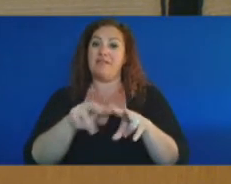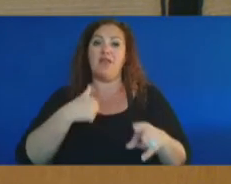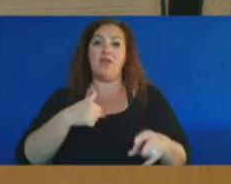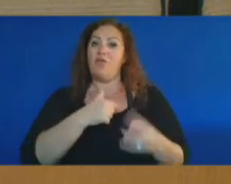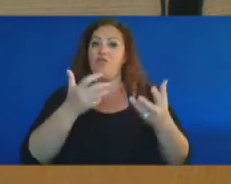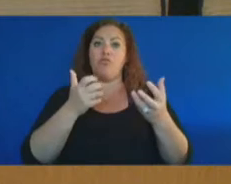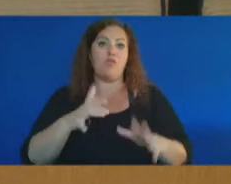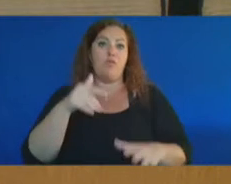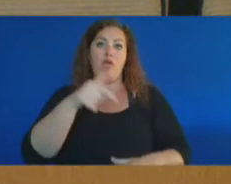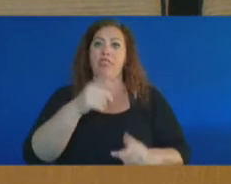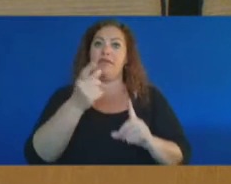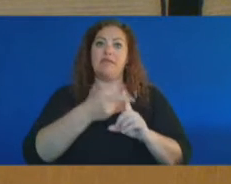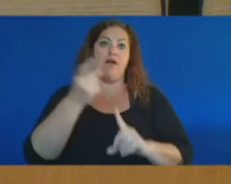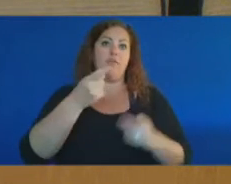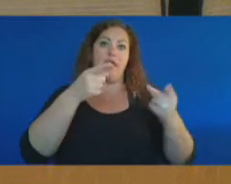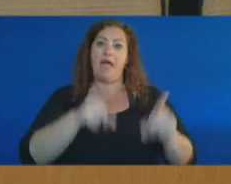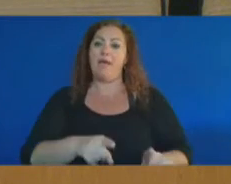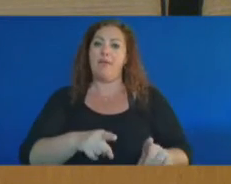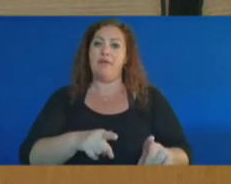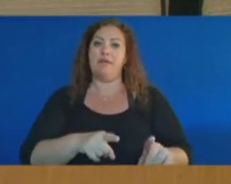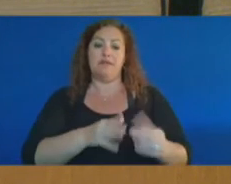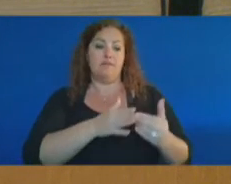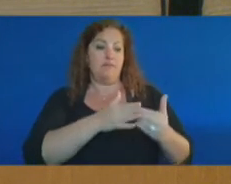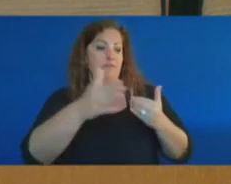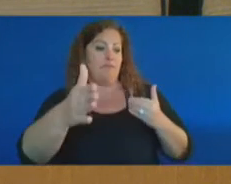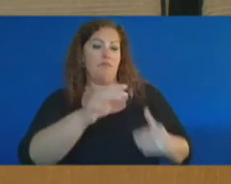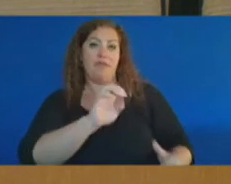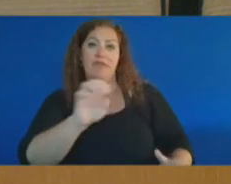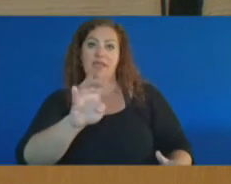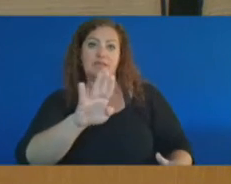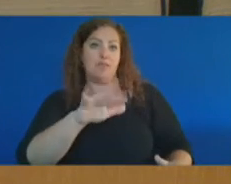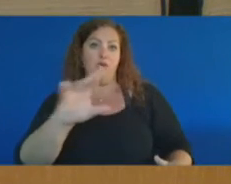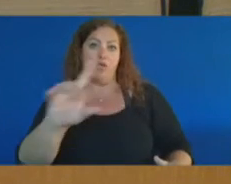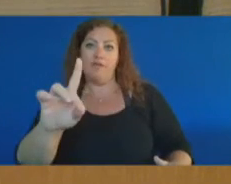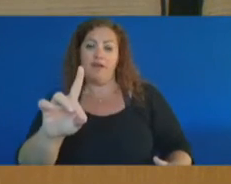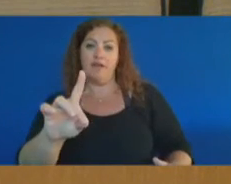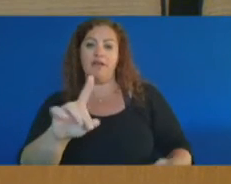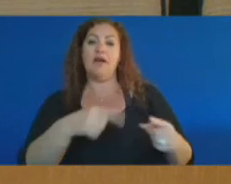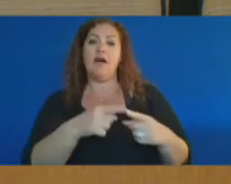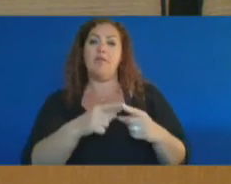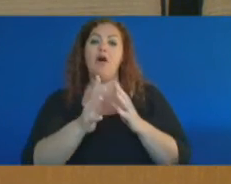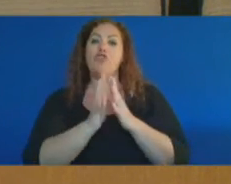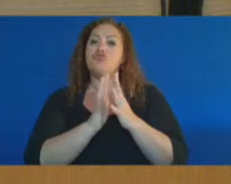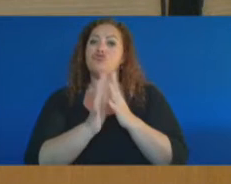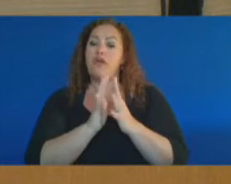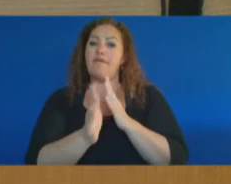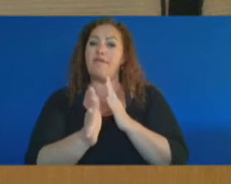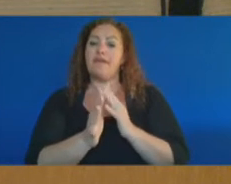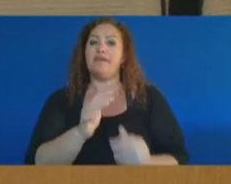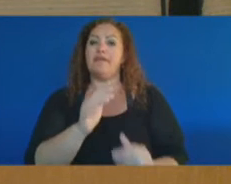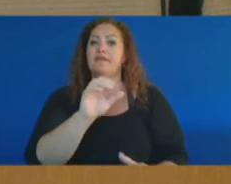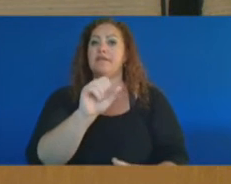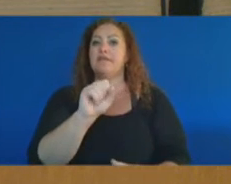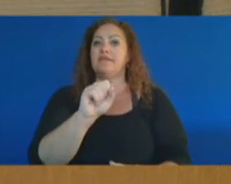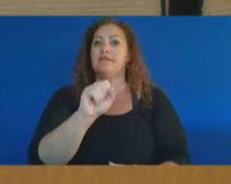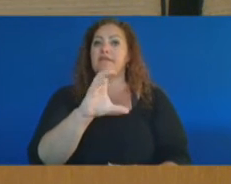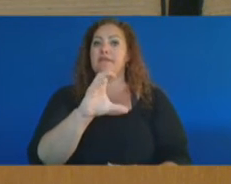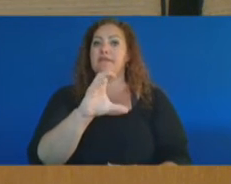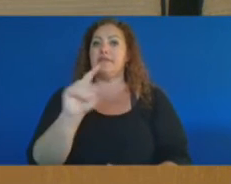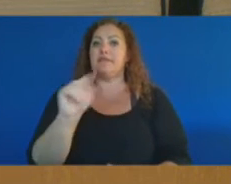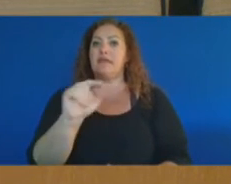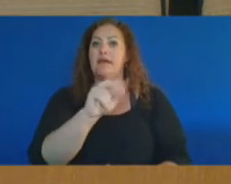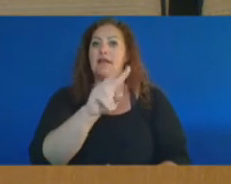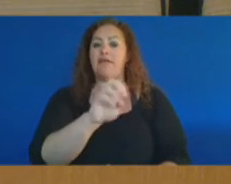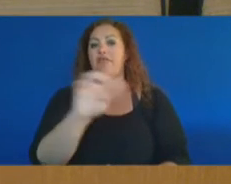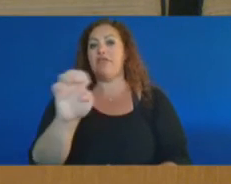automatically happen all along East Boulevard regarding traffic uh Scott Avenue at East Boulevard